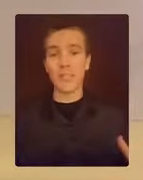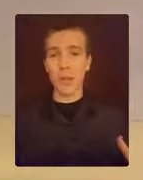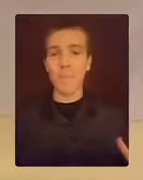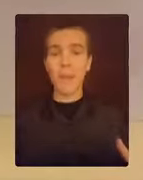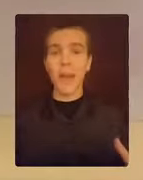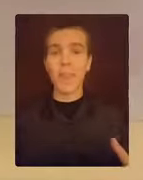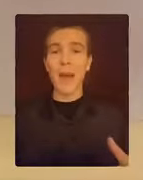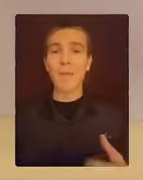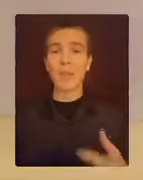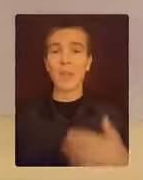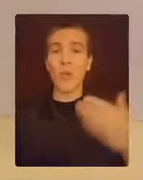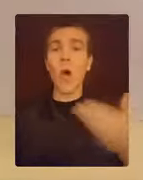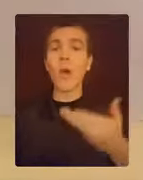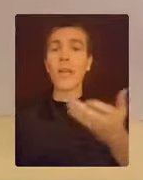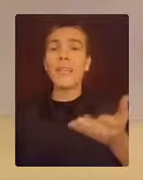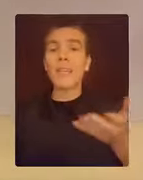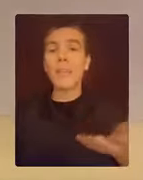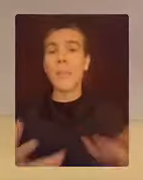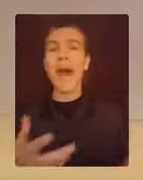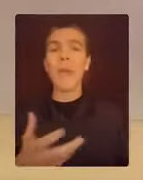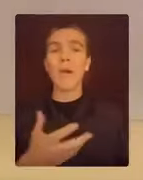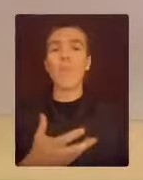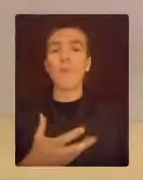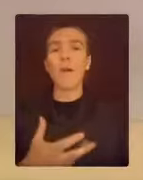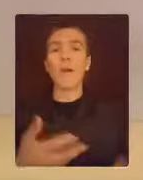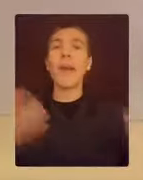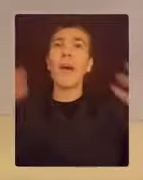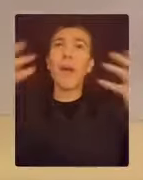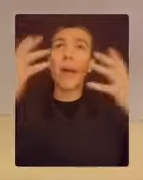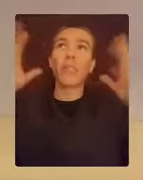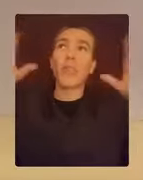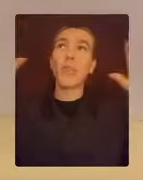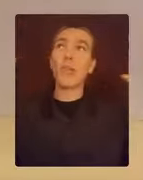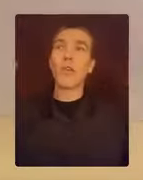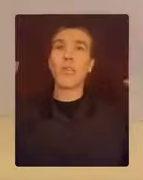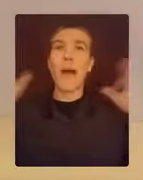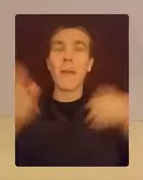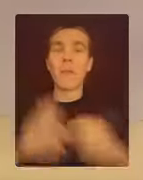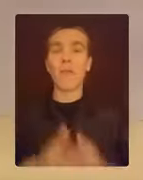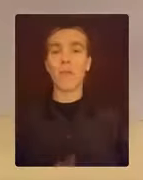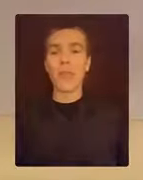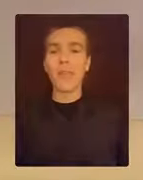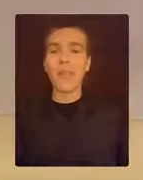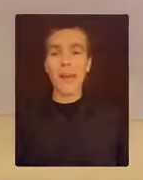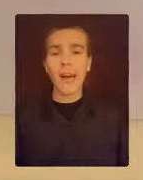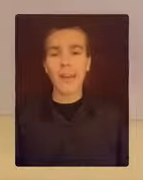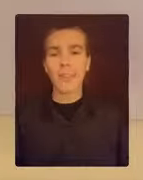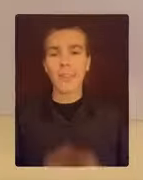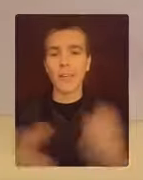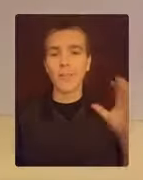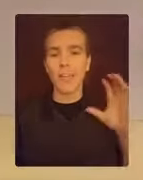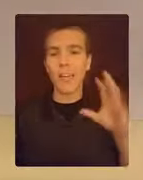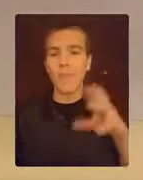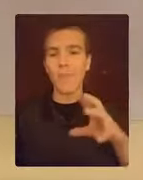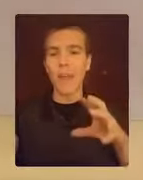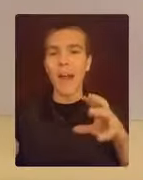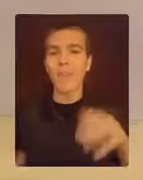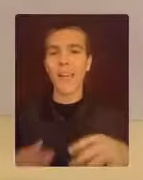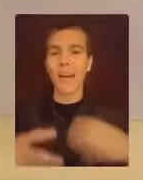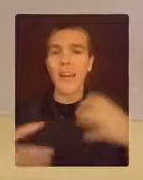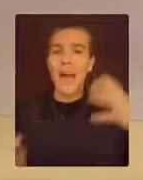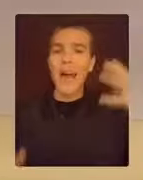that dream, and that was to walk into the magma of a volcano and actually look at the magma from the inside instead of seeing it